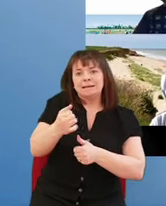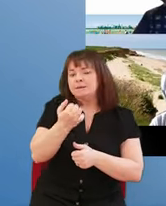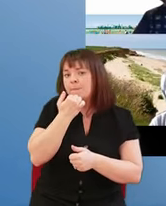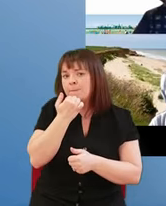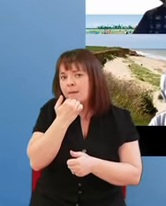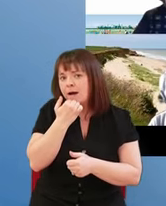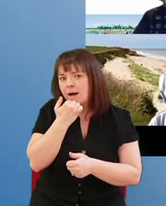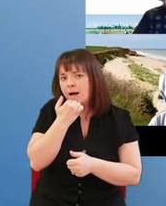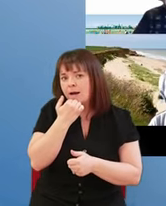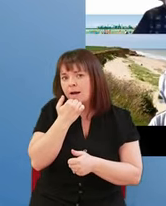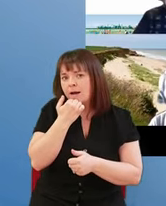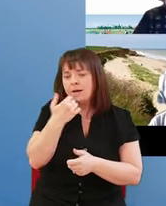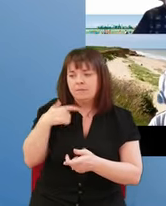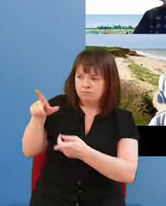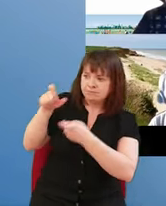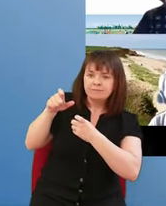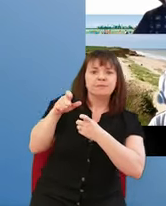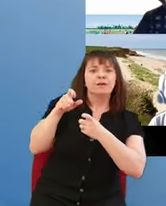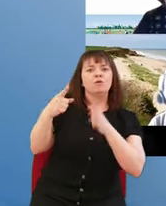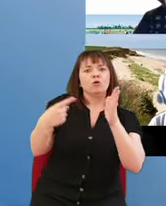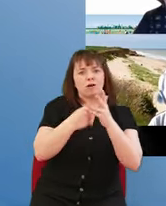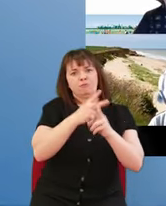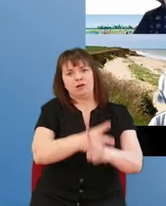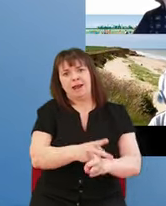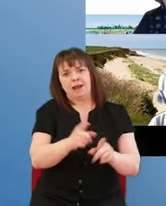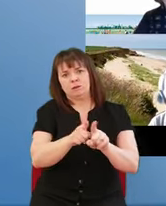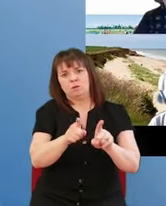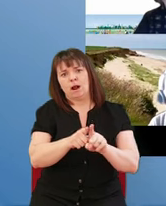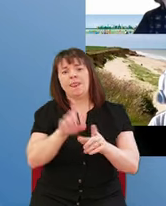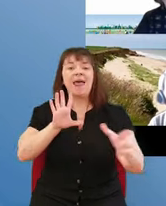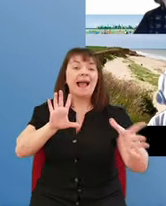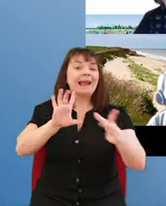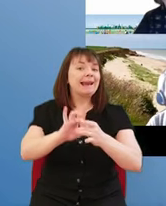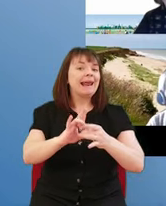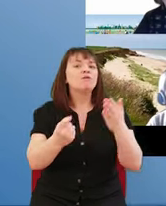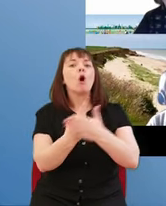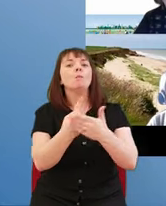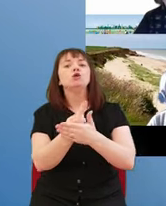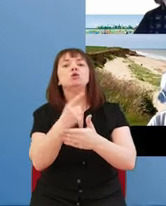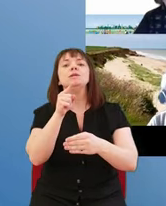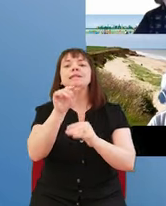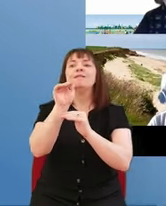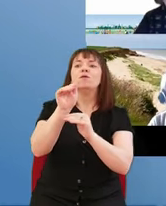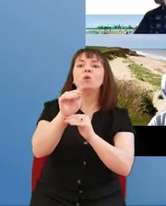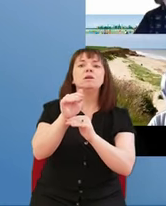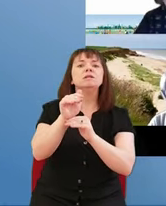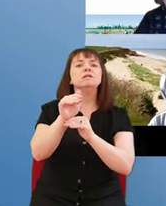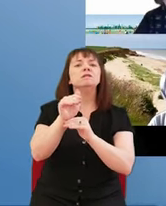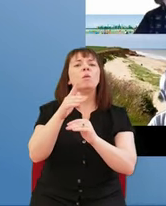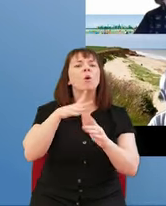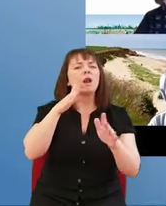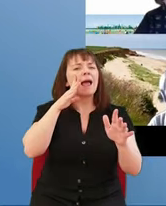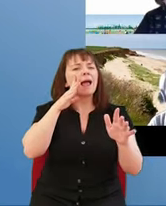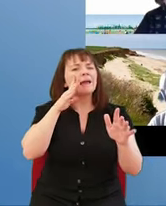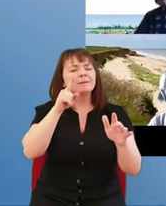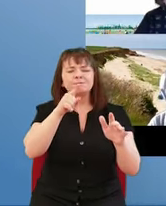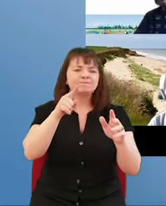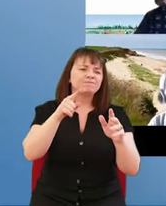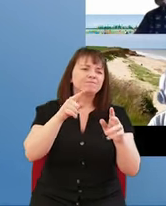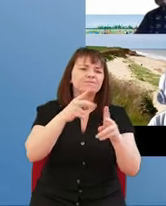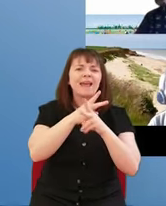don't have to see people necessarily in a more clinical space, but more in a community kind of